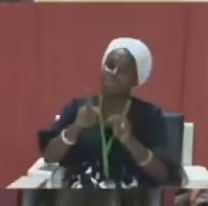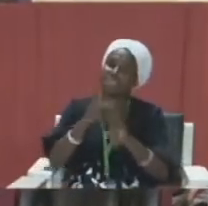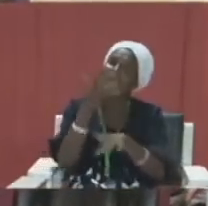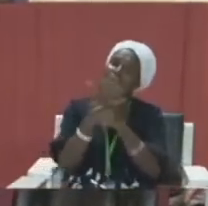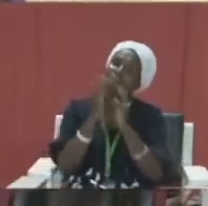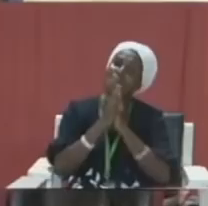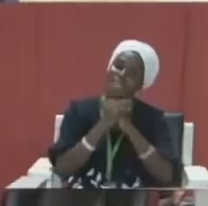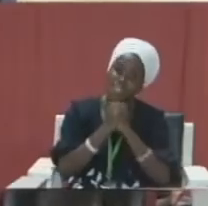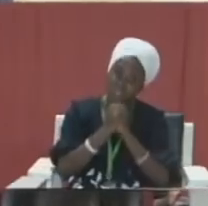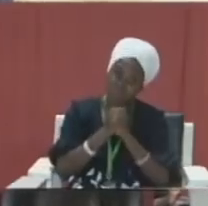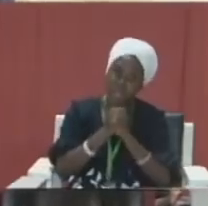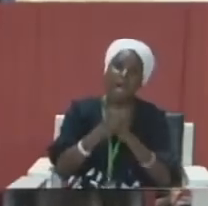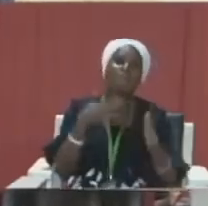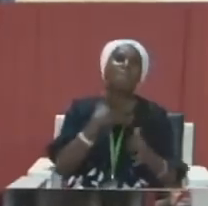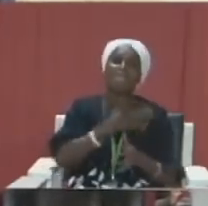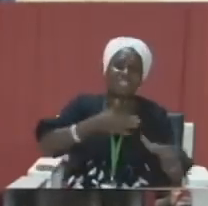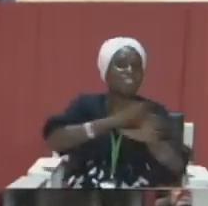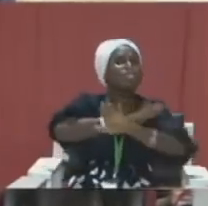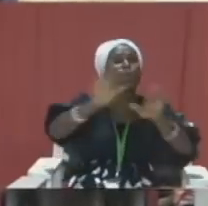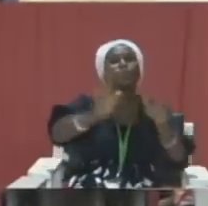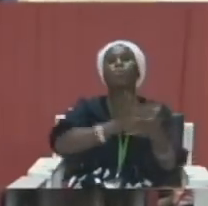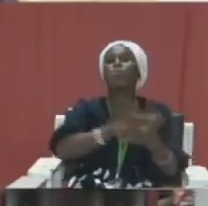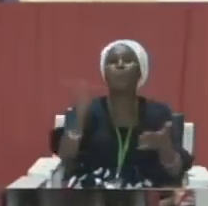Don't waste this opportunity.